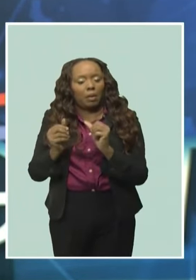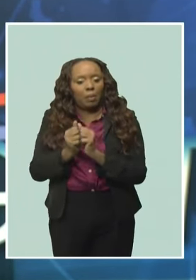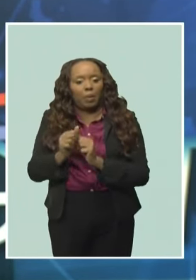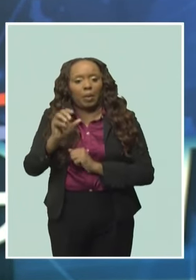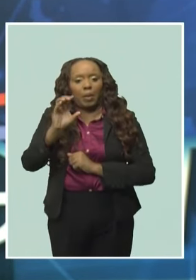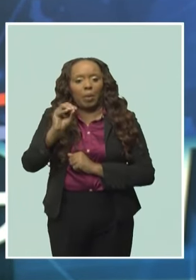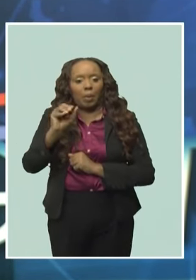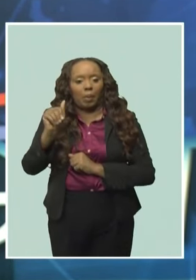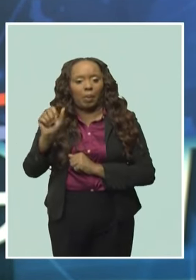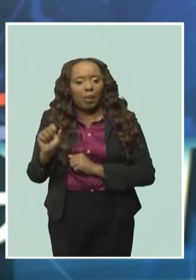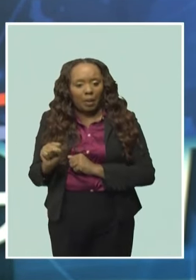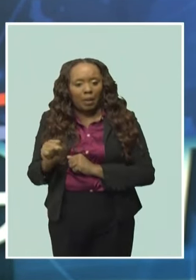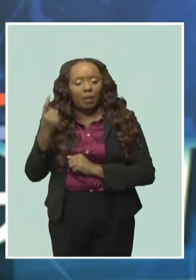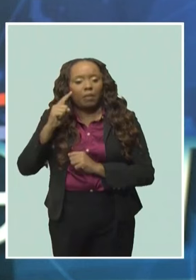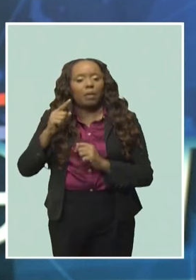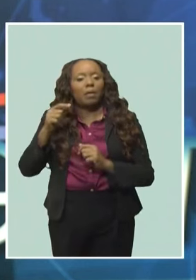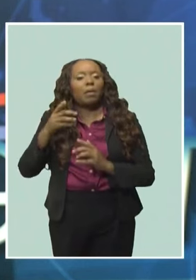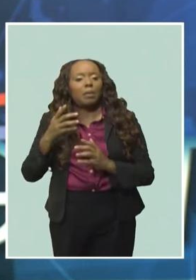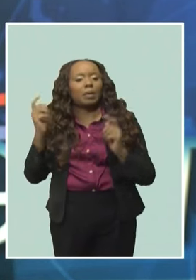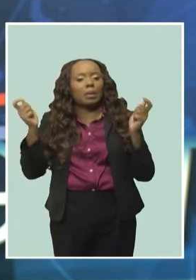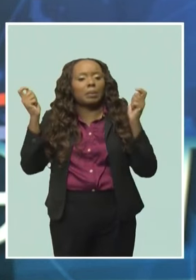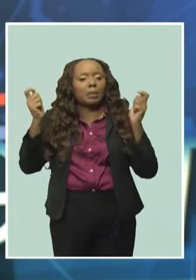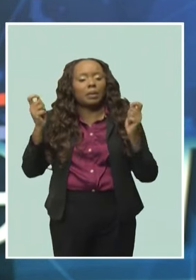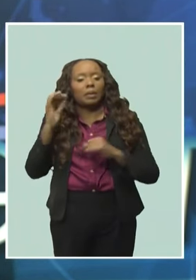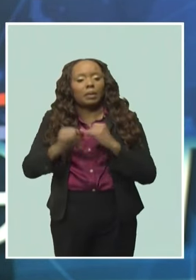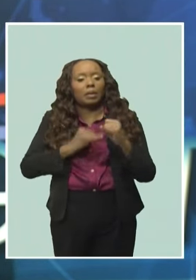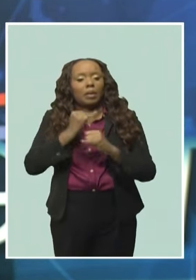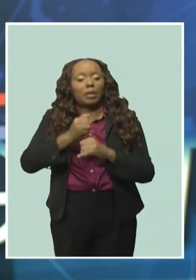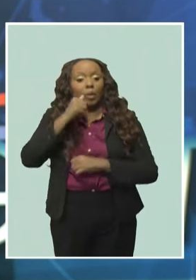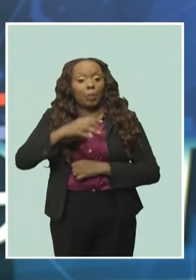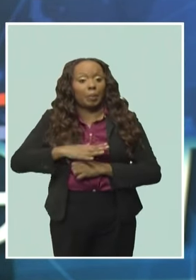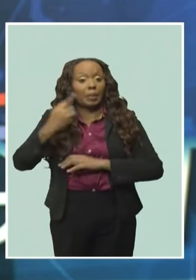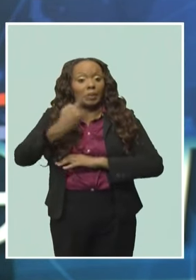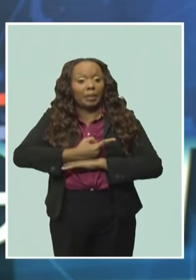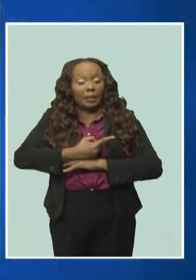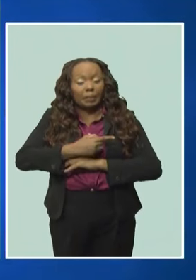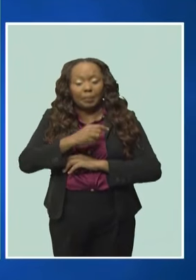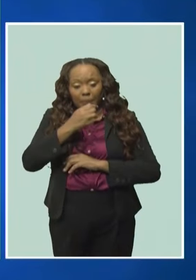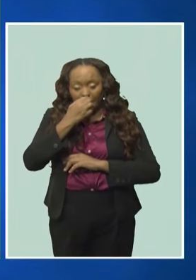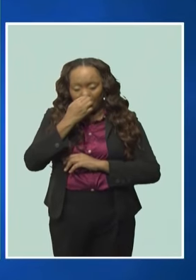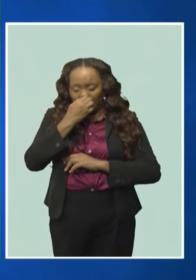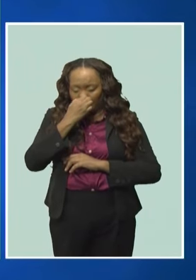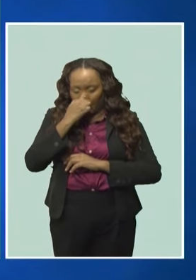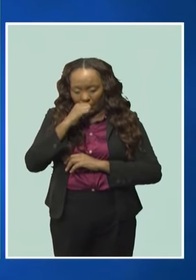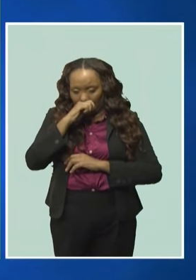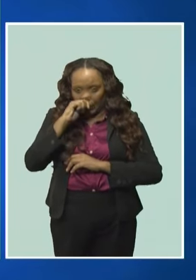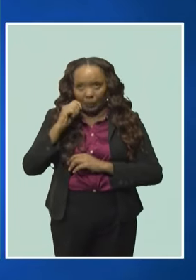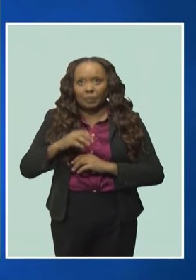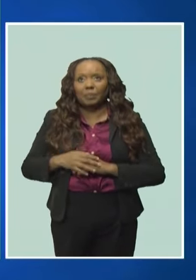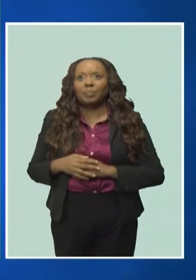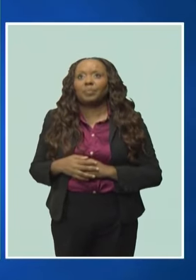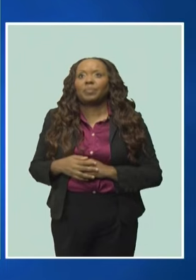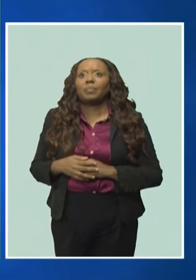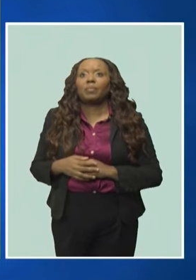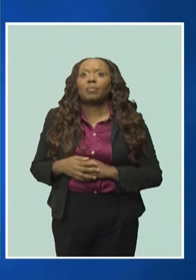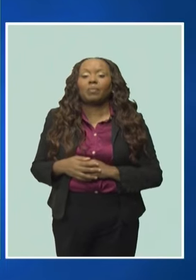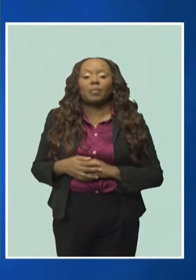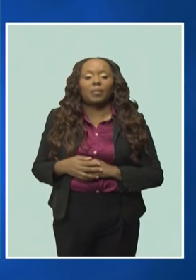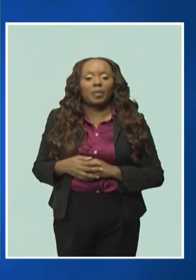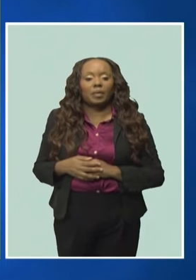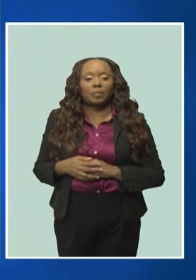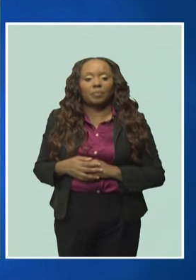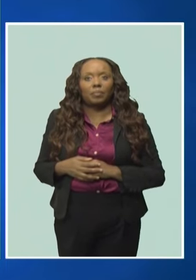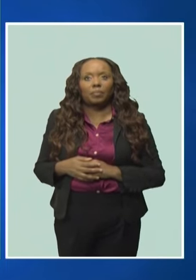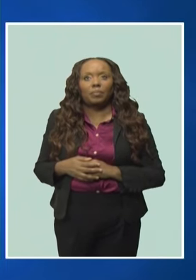Permanent Council to commemorate International Women's Day. Policy inconsistent with the